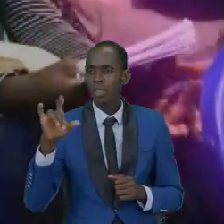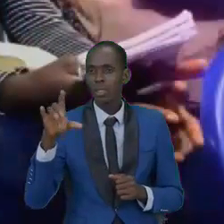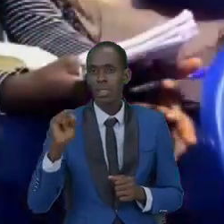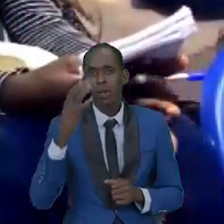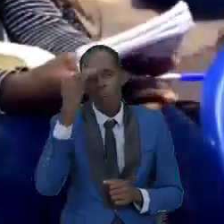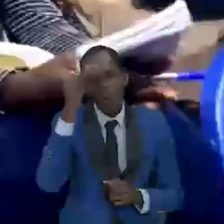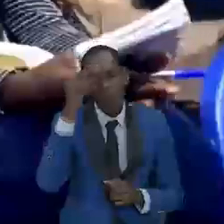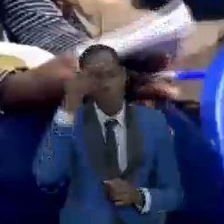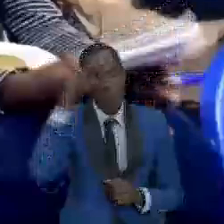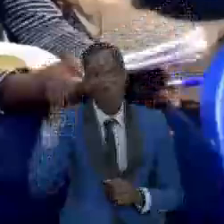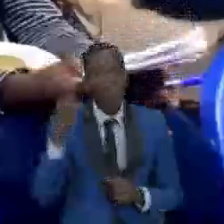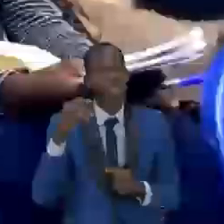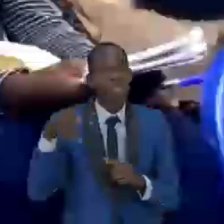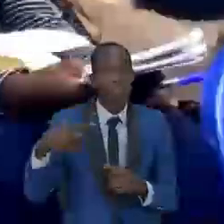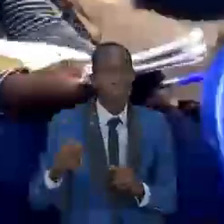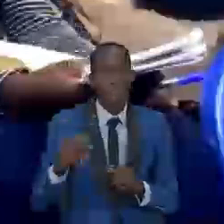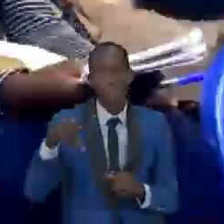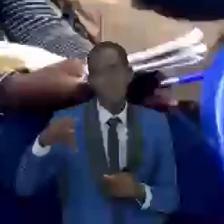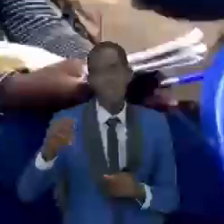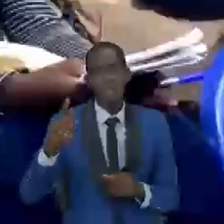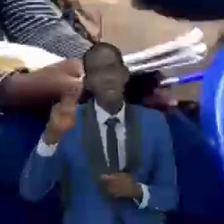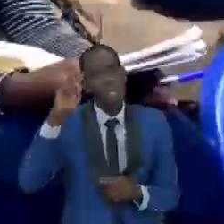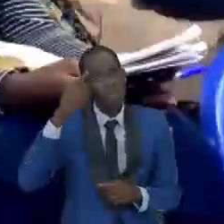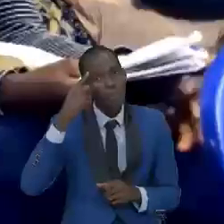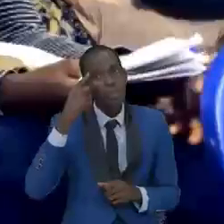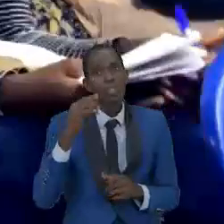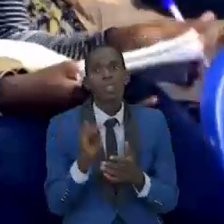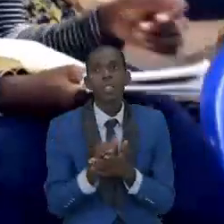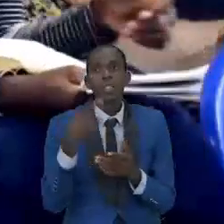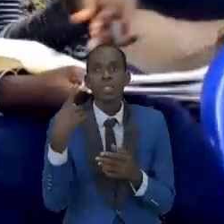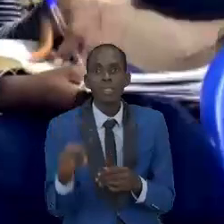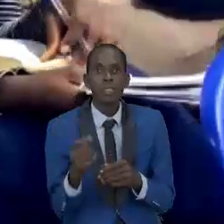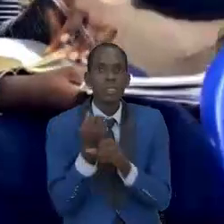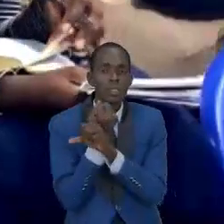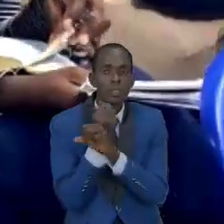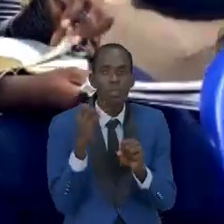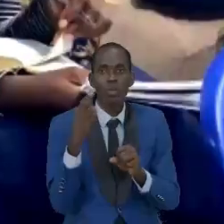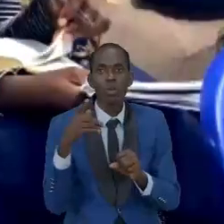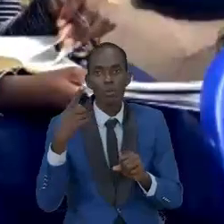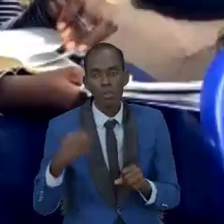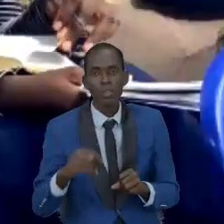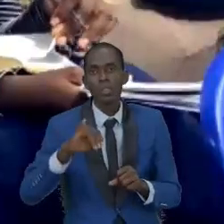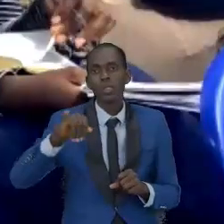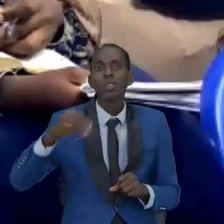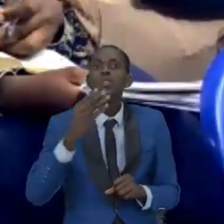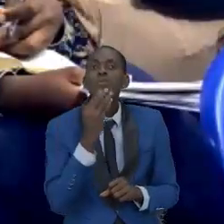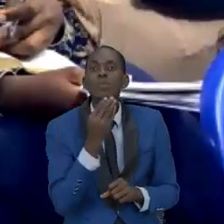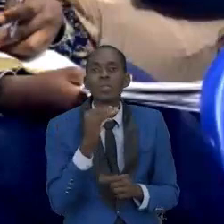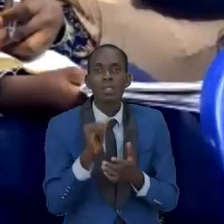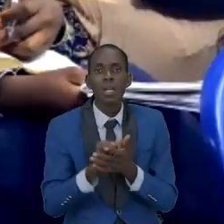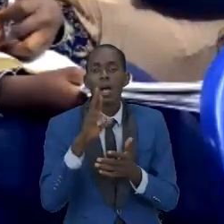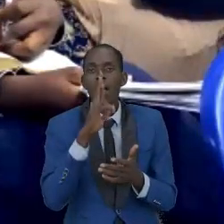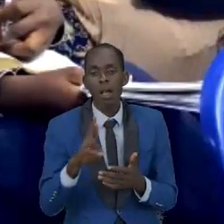thought, and they thought, the salvation of the Jews who are circumcised, that salvation is up